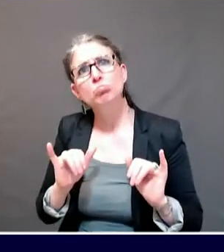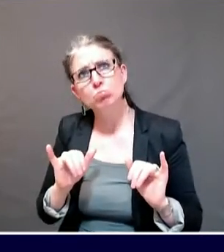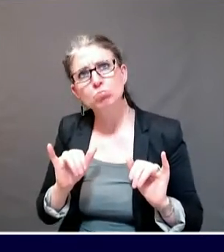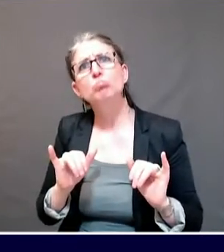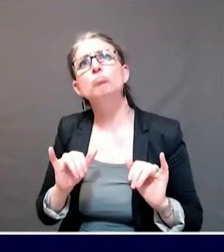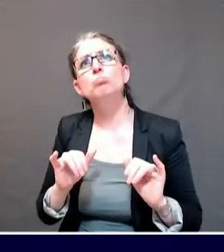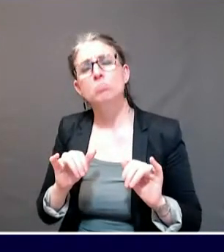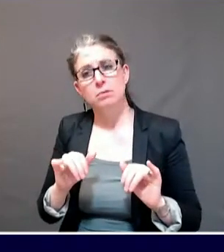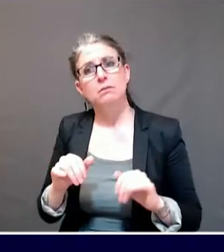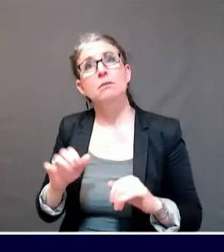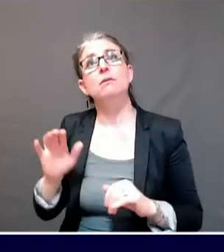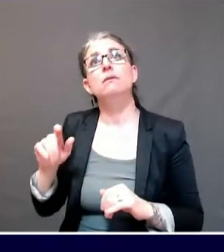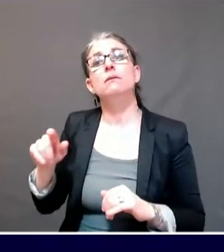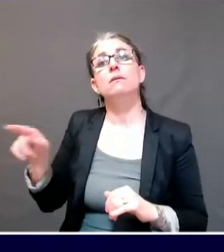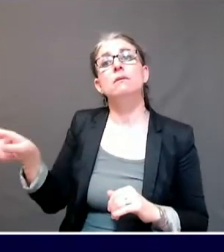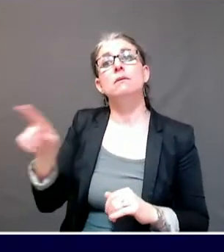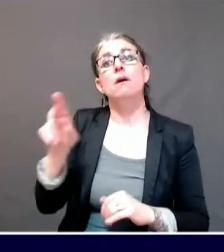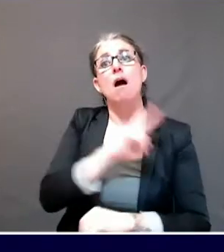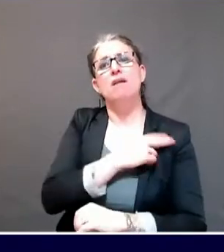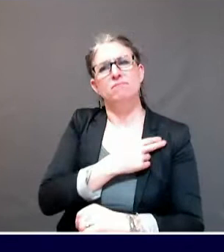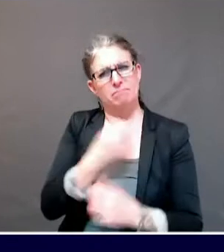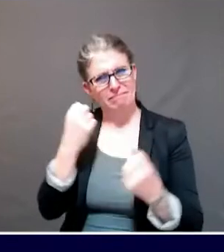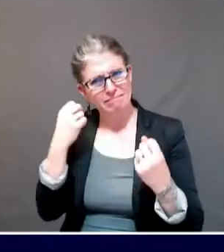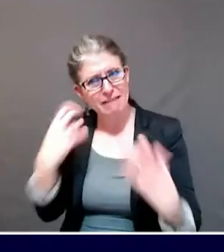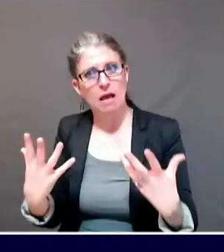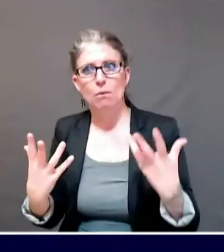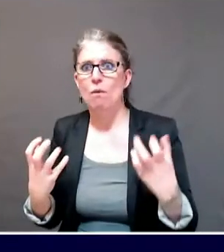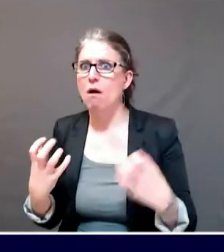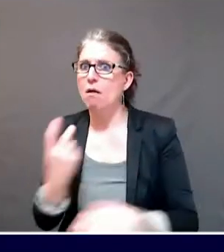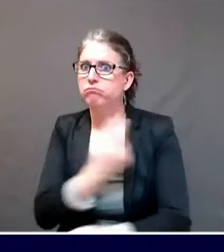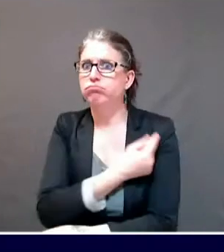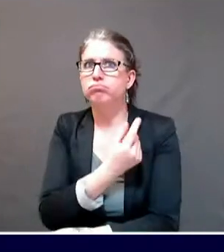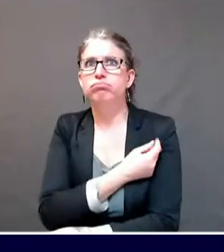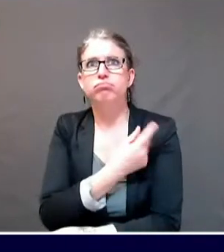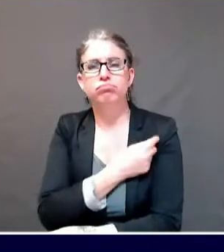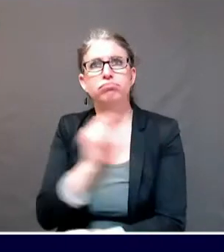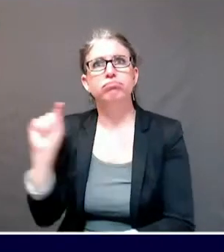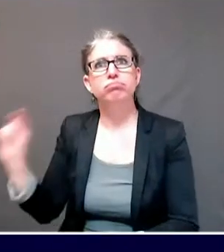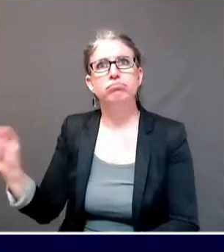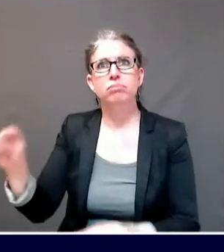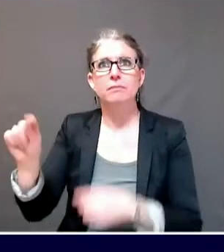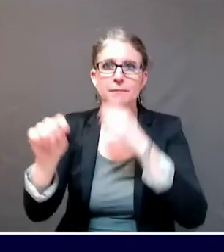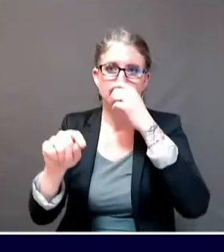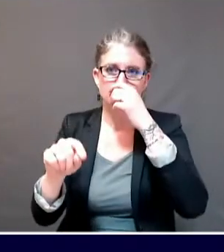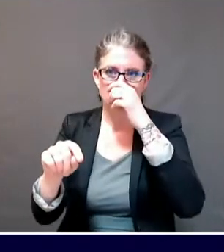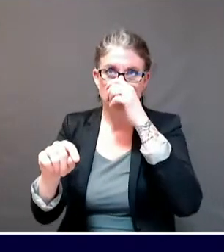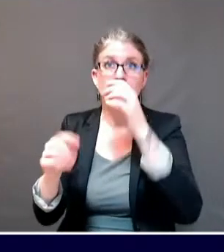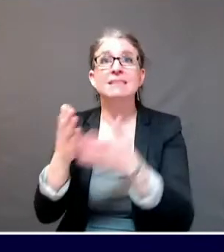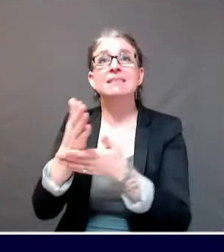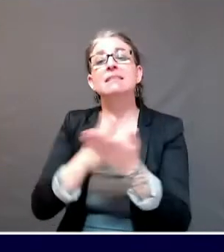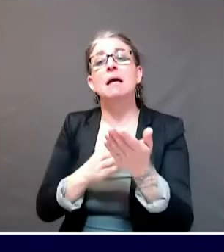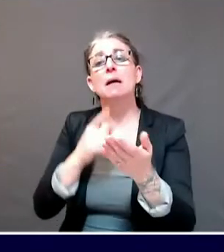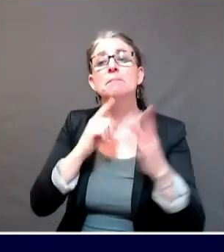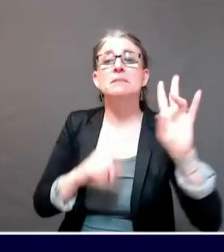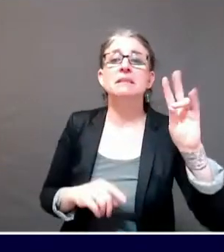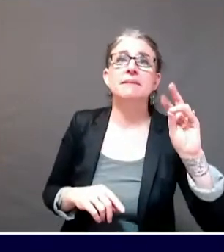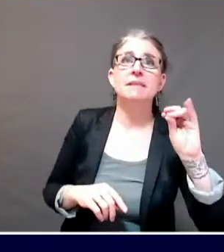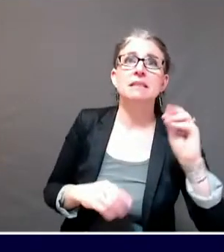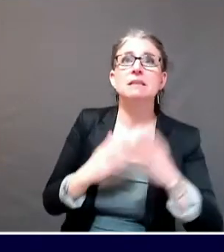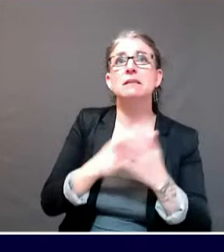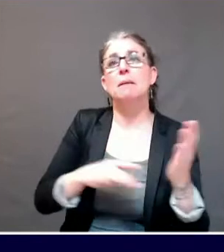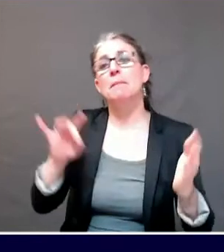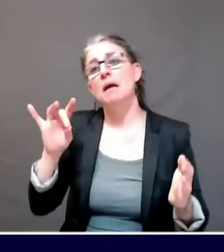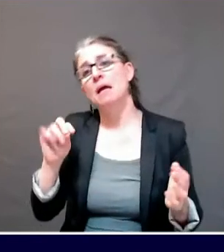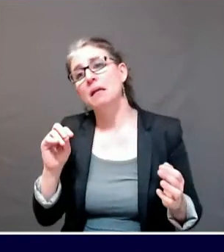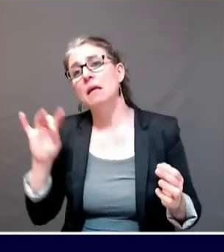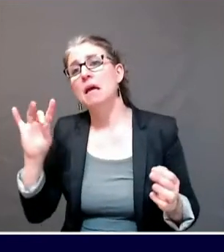Again, qualitatively, almost anecdotally, it's been north of 70, 80, high 80s%. Those are good numbers. Would I